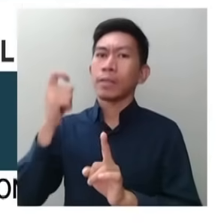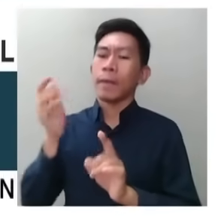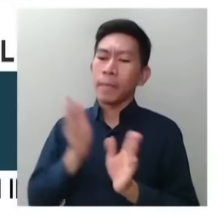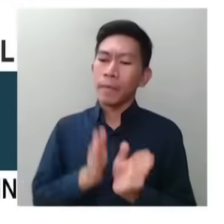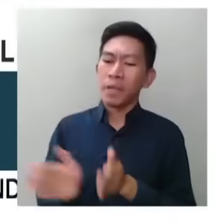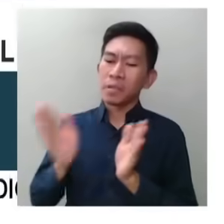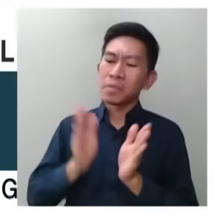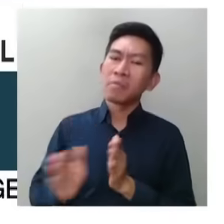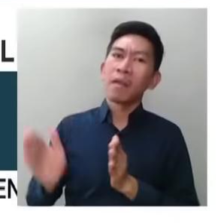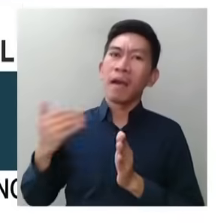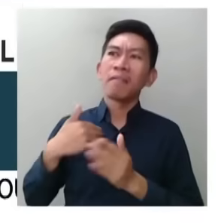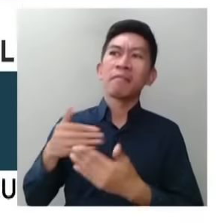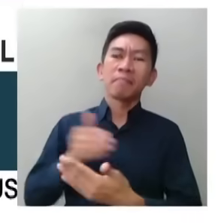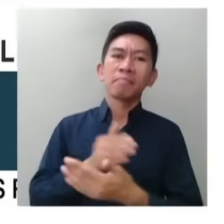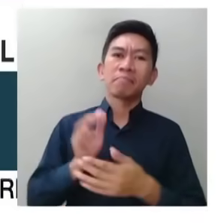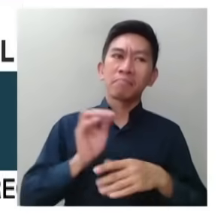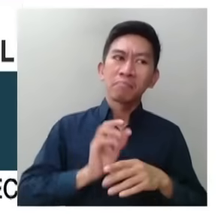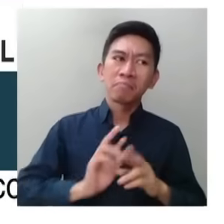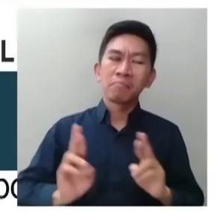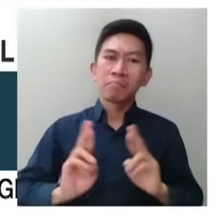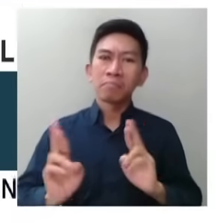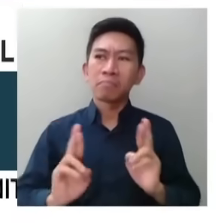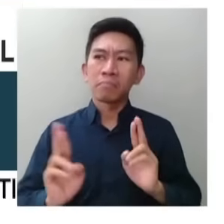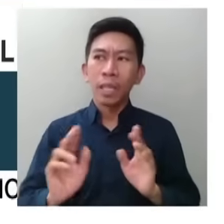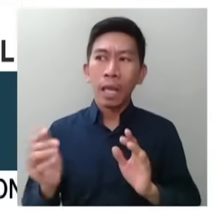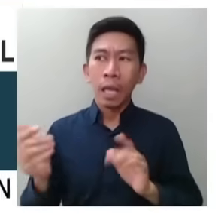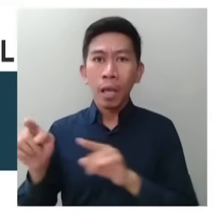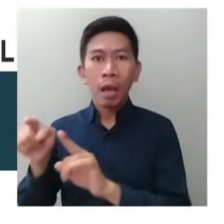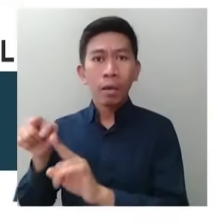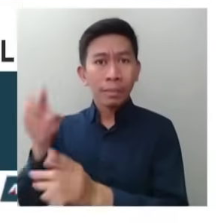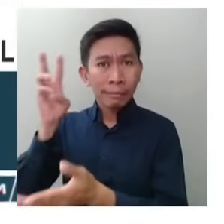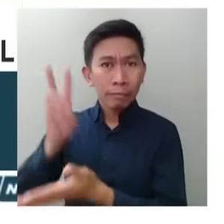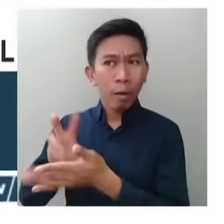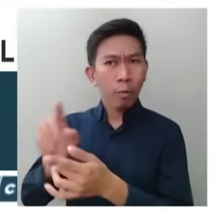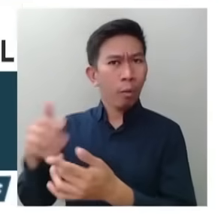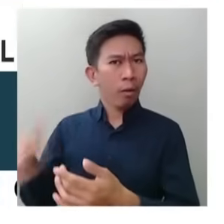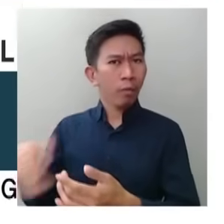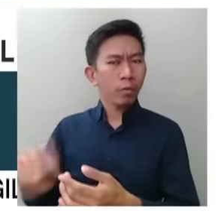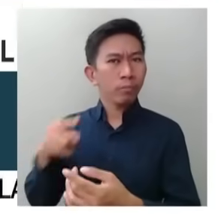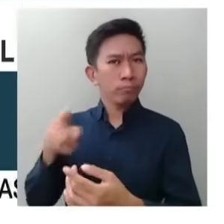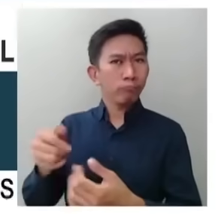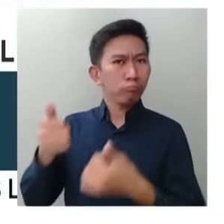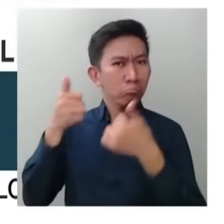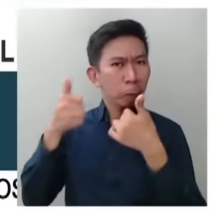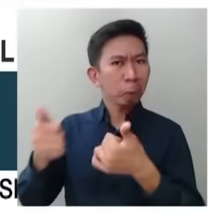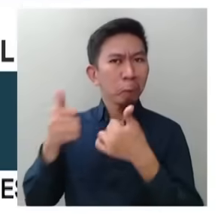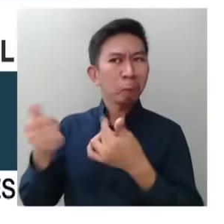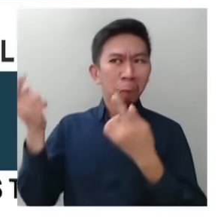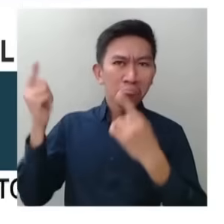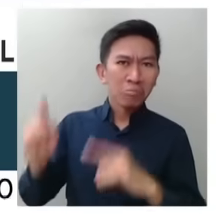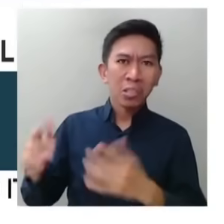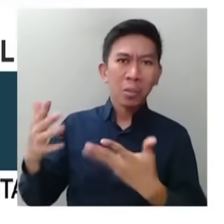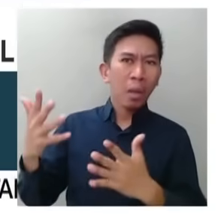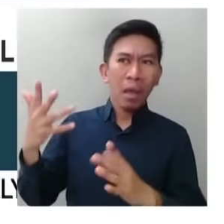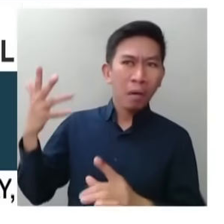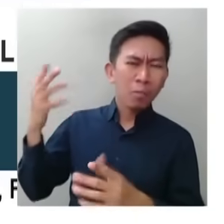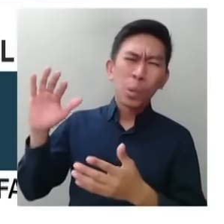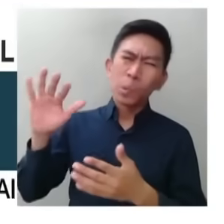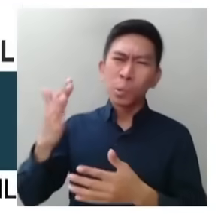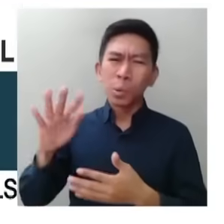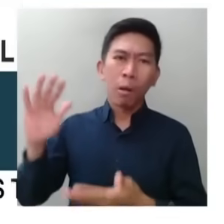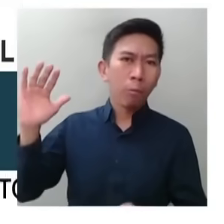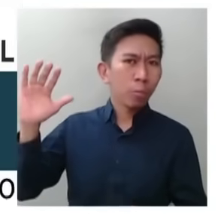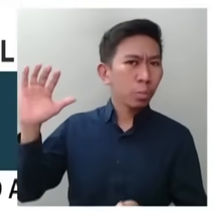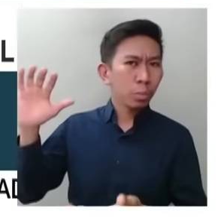or mitigation projects, that they actually did and fared well despite the expected damage